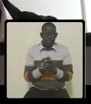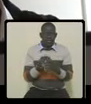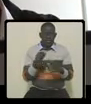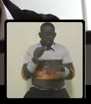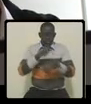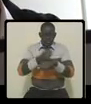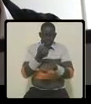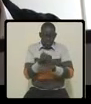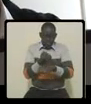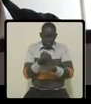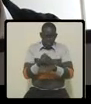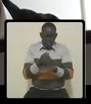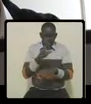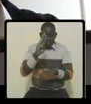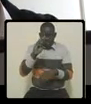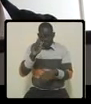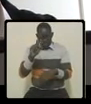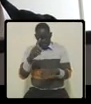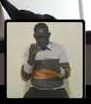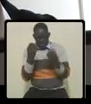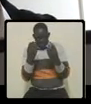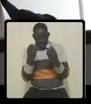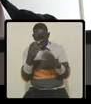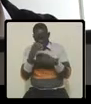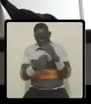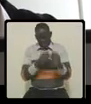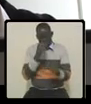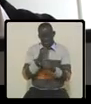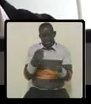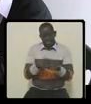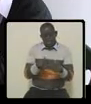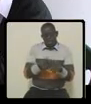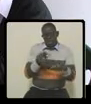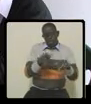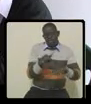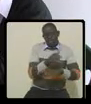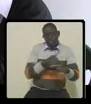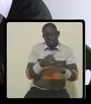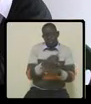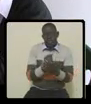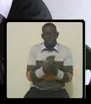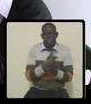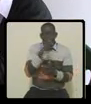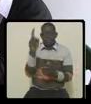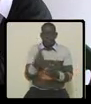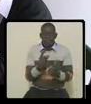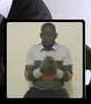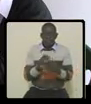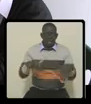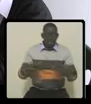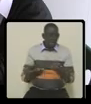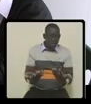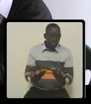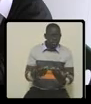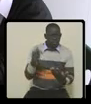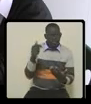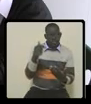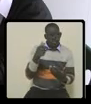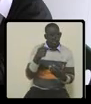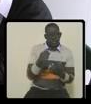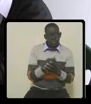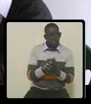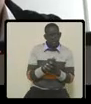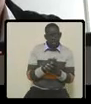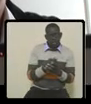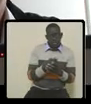rock that collect over millions of years in the same place. Okay, now for my question. How are these sedimentary rock layers